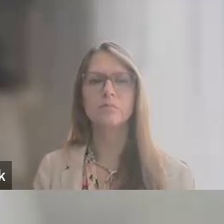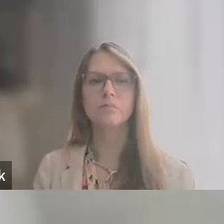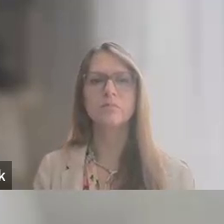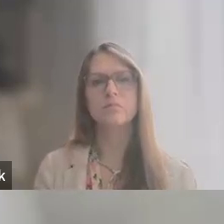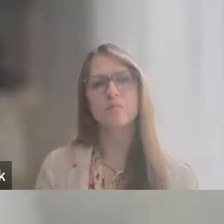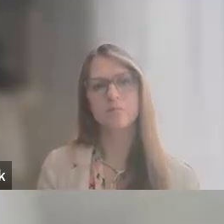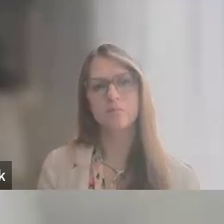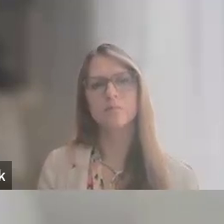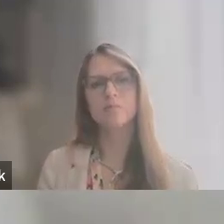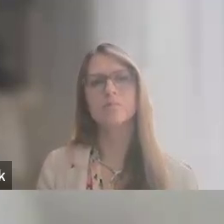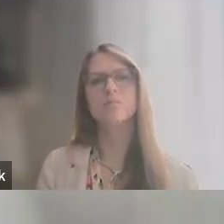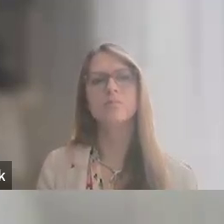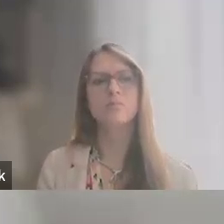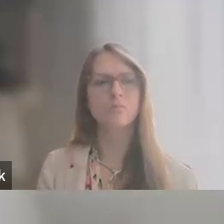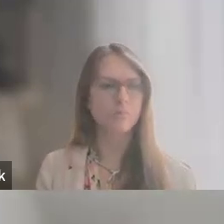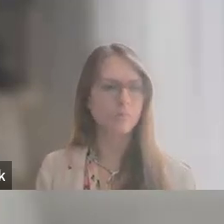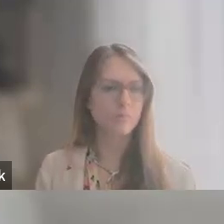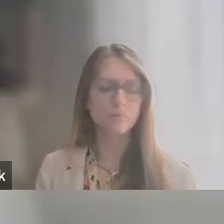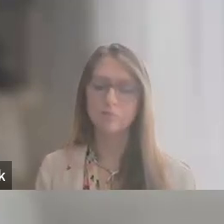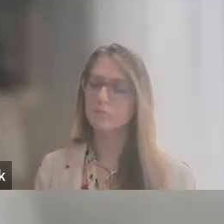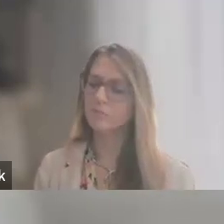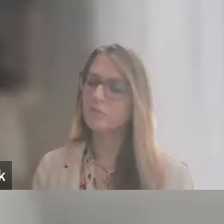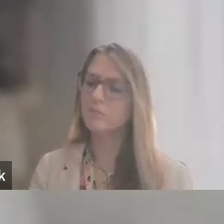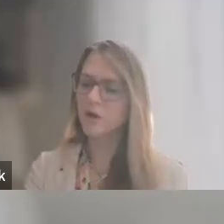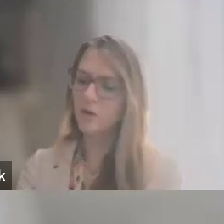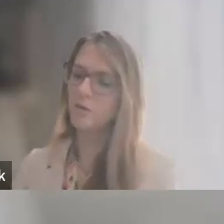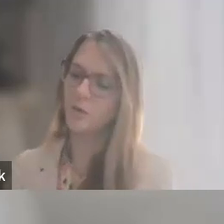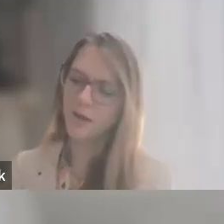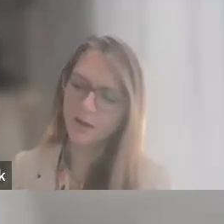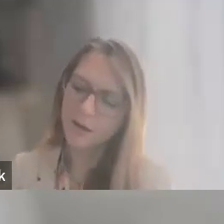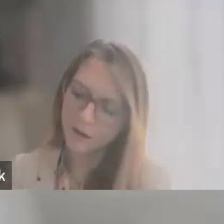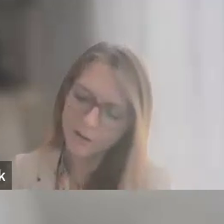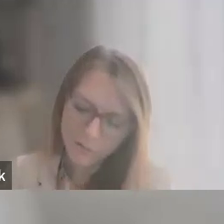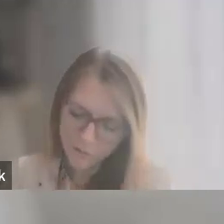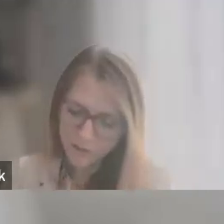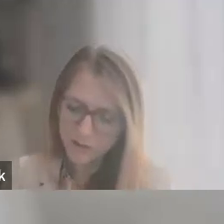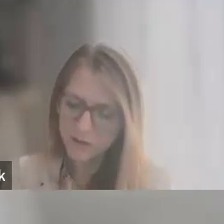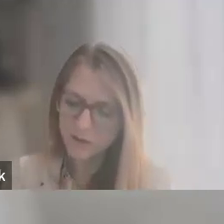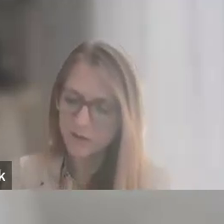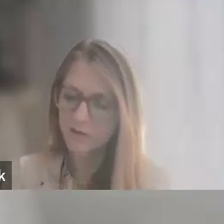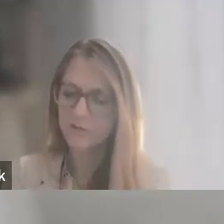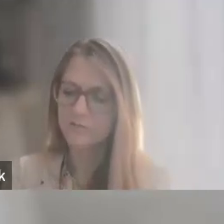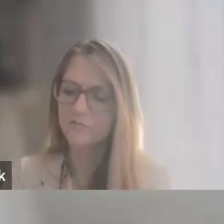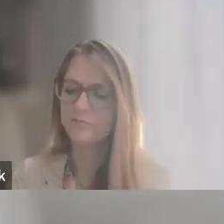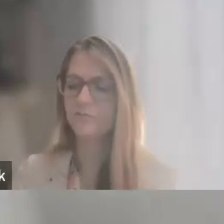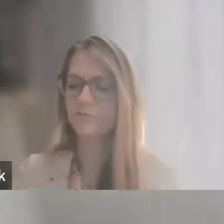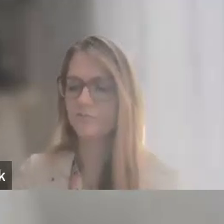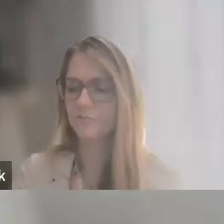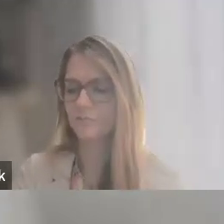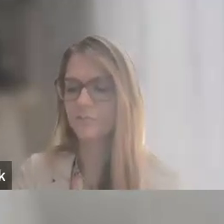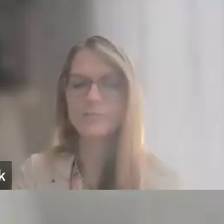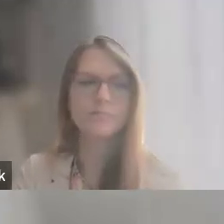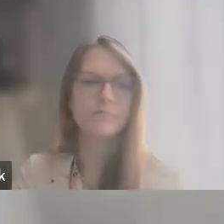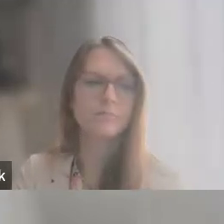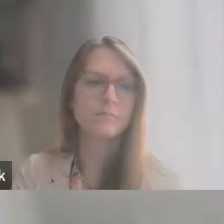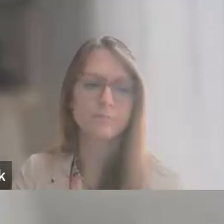contact number in the chat as well, so you guys could reach out to me directly if you're interested in me coming out to your program or talk